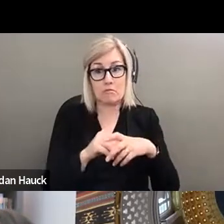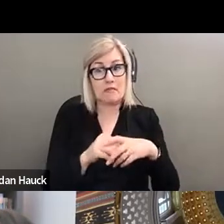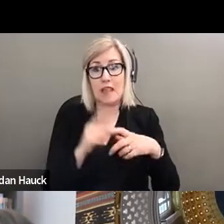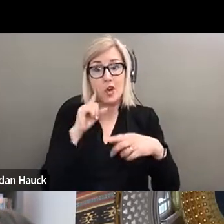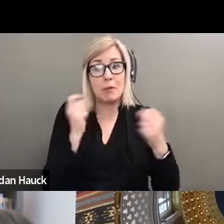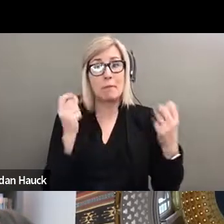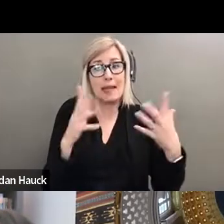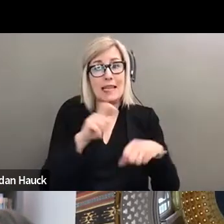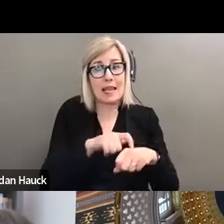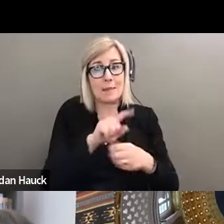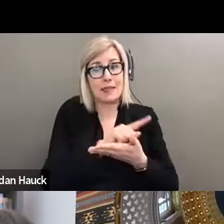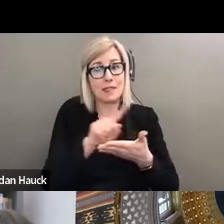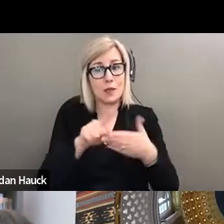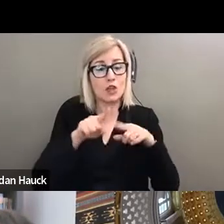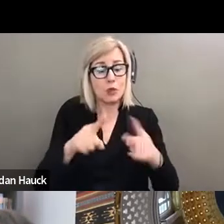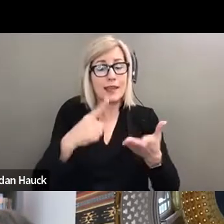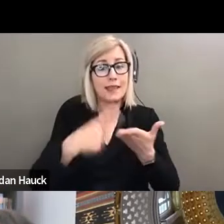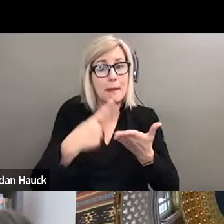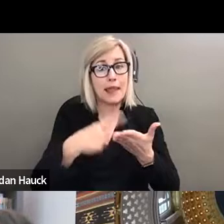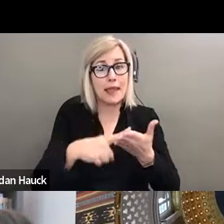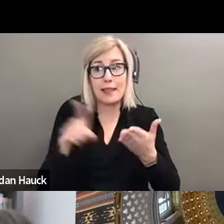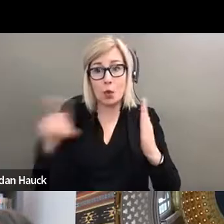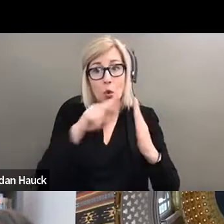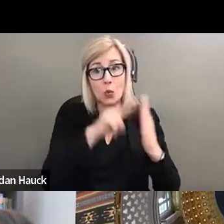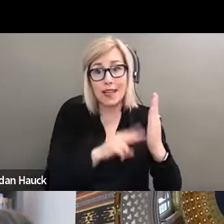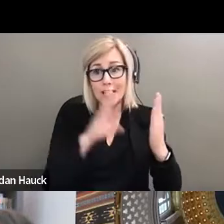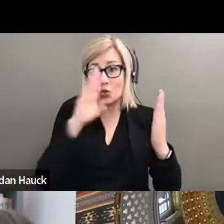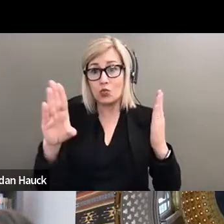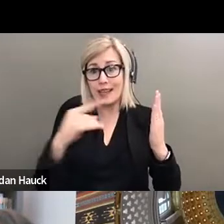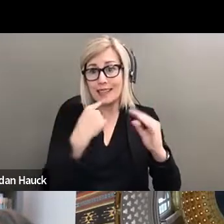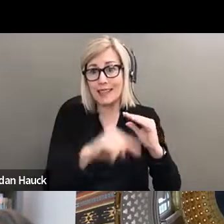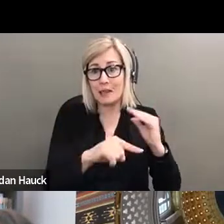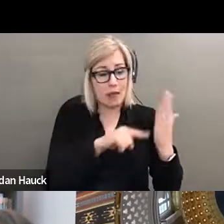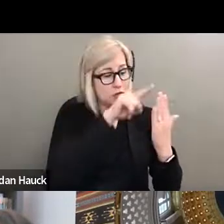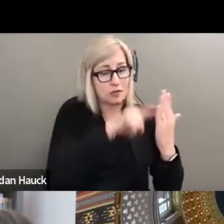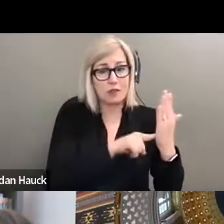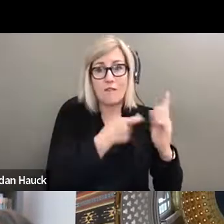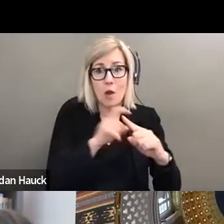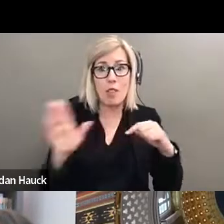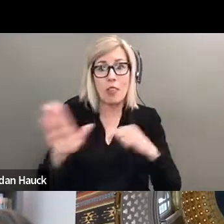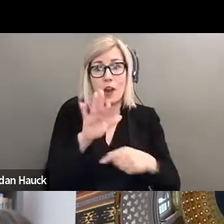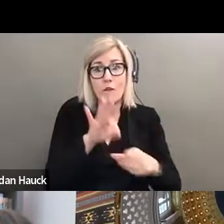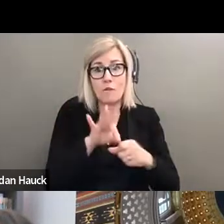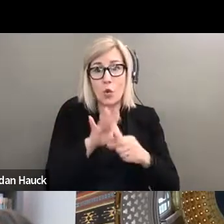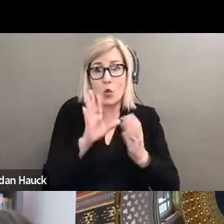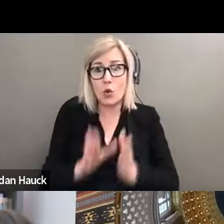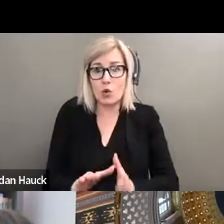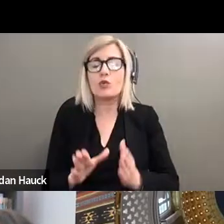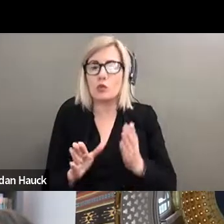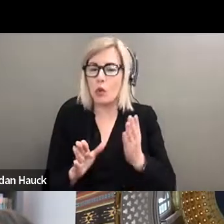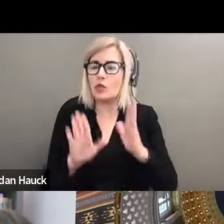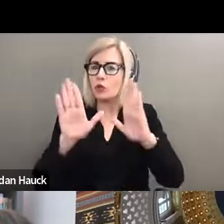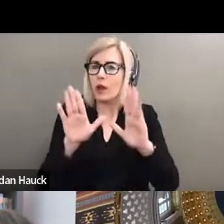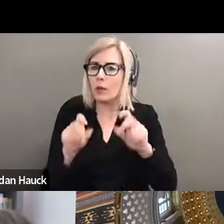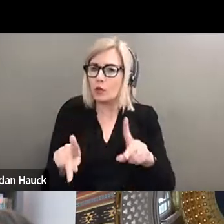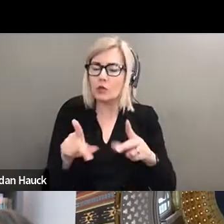heard this week during debate where people were reading direct emails from their constituents, and so it's a great opportunity to say what you believe